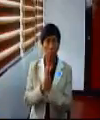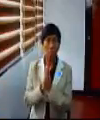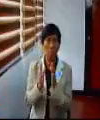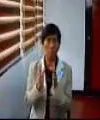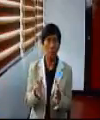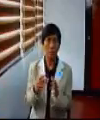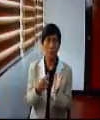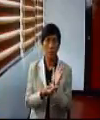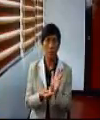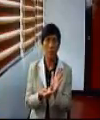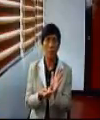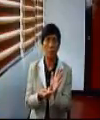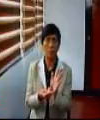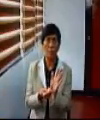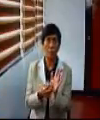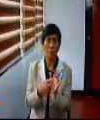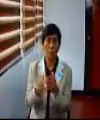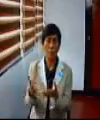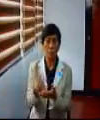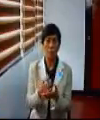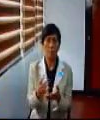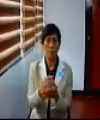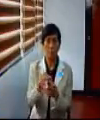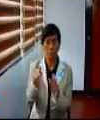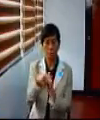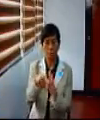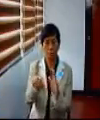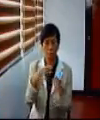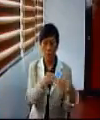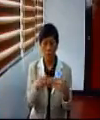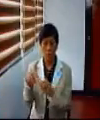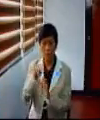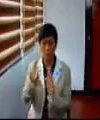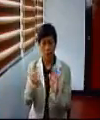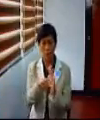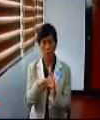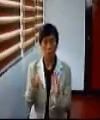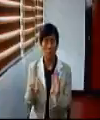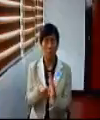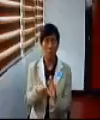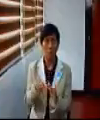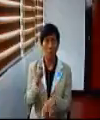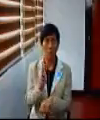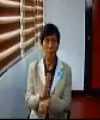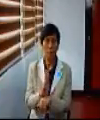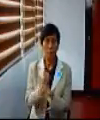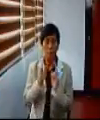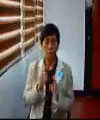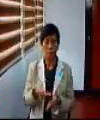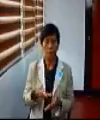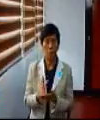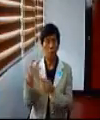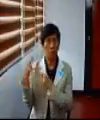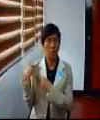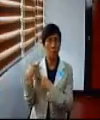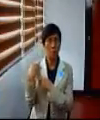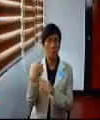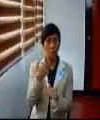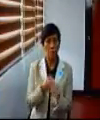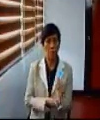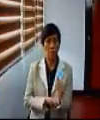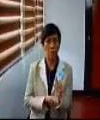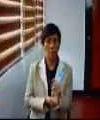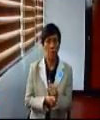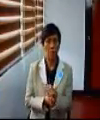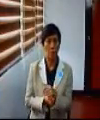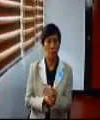the United Nations Guiding Principles on Business and Human Rights and the responsibilities that these guiding principles